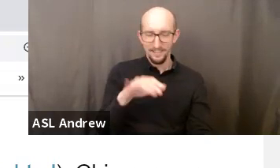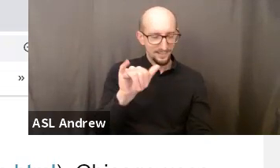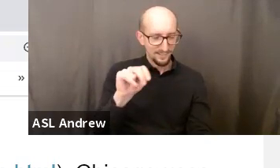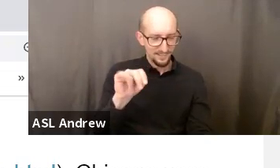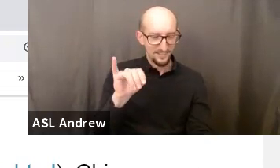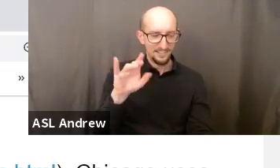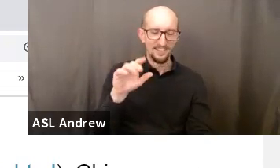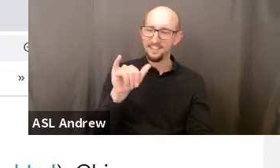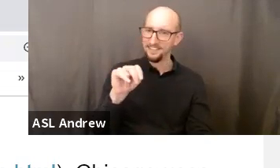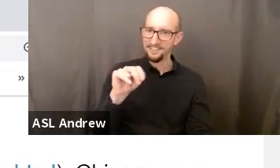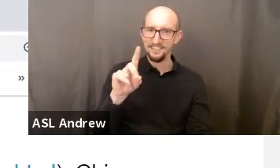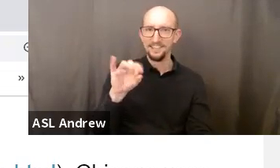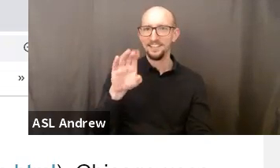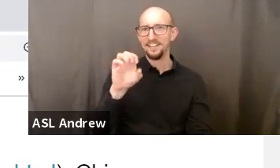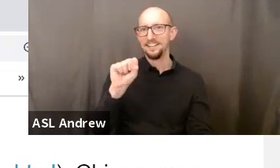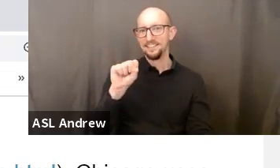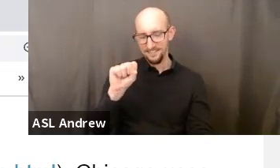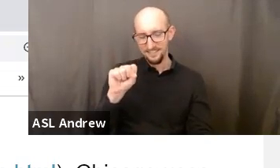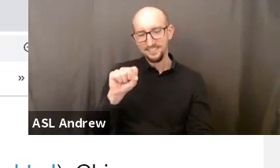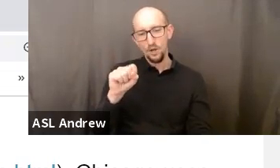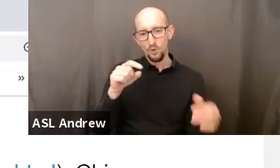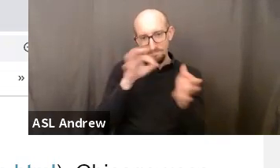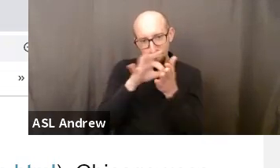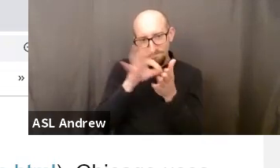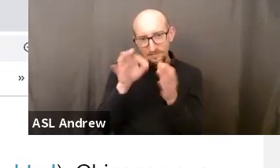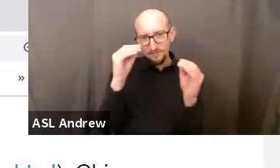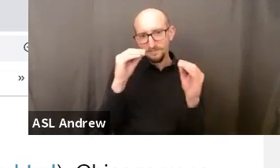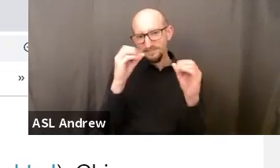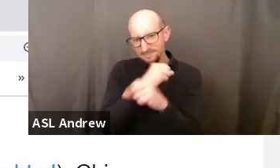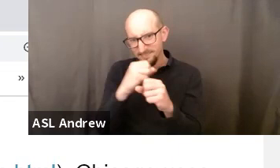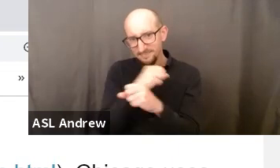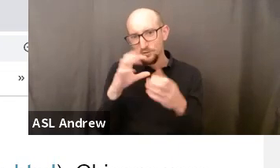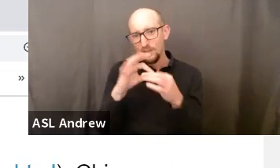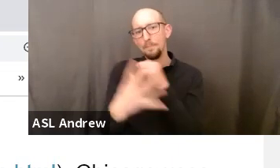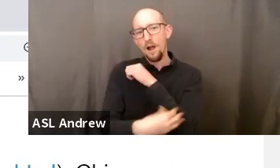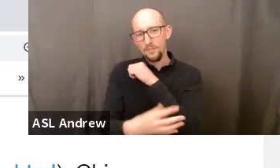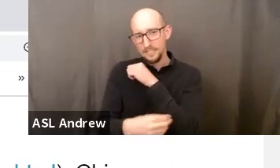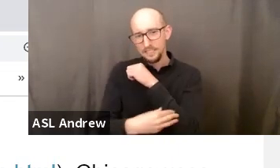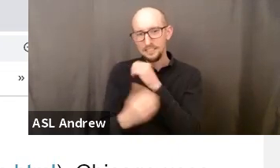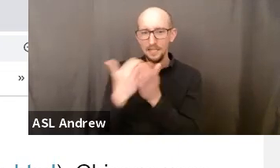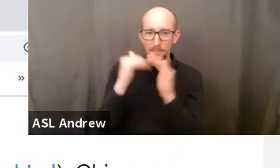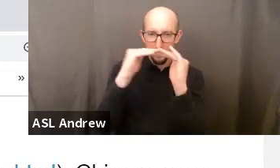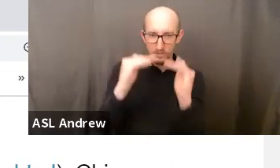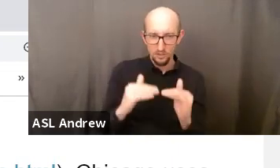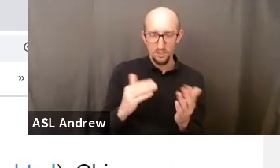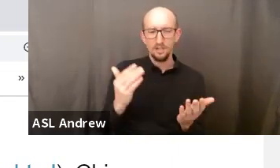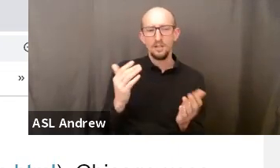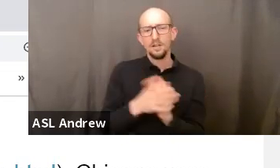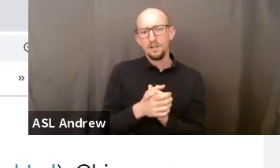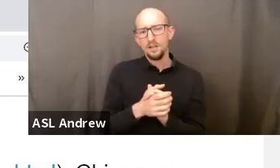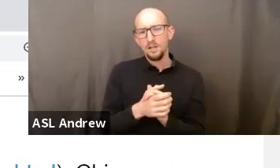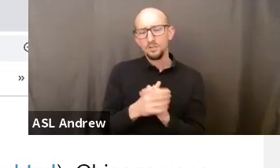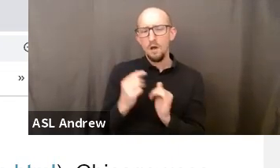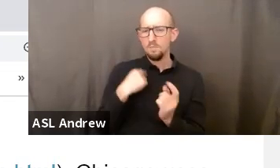Not for, obviously not for this discussion, but as I think about it, I do